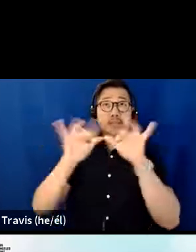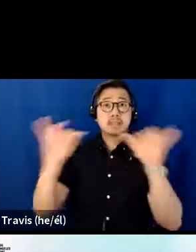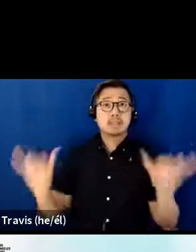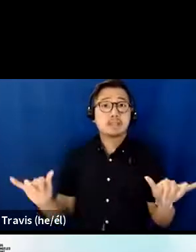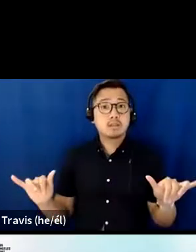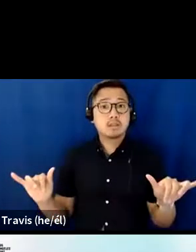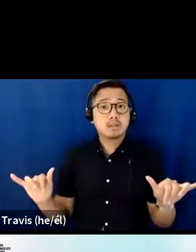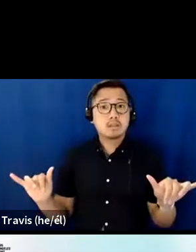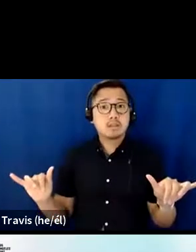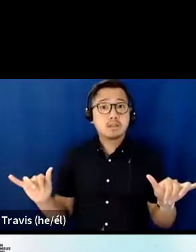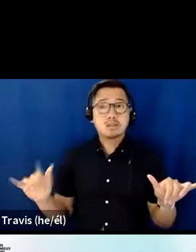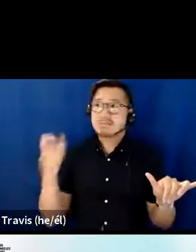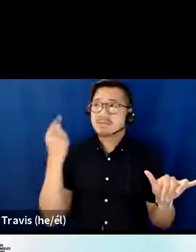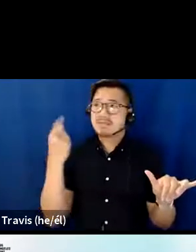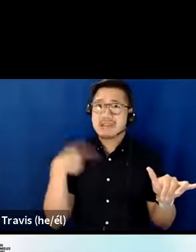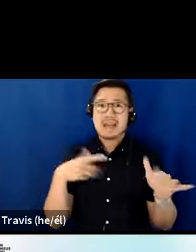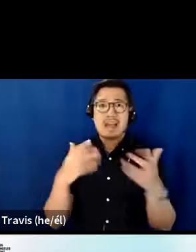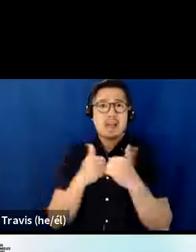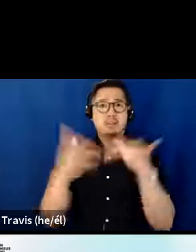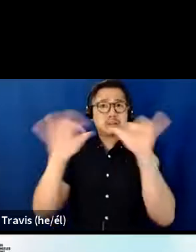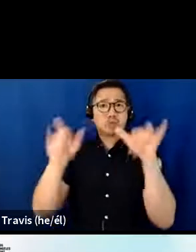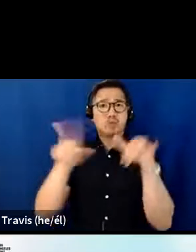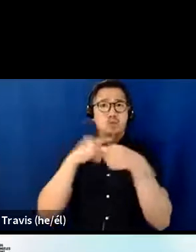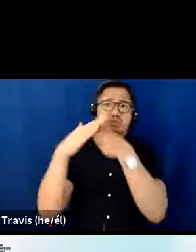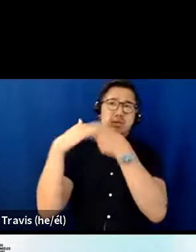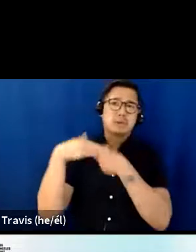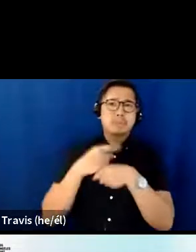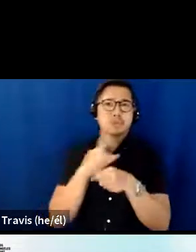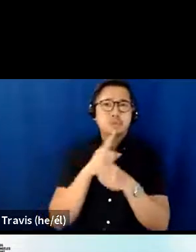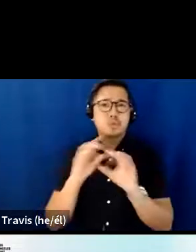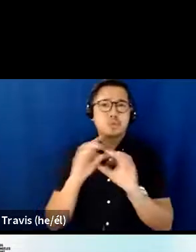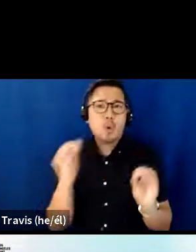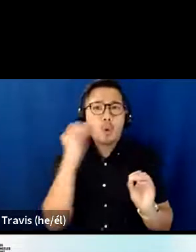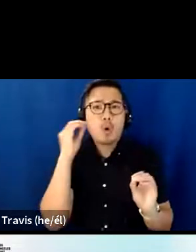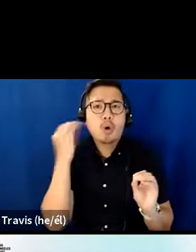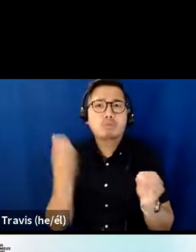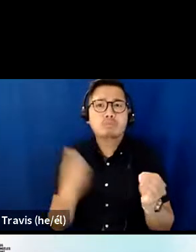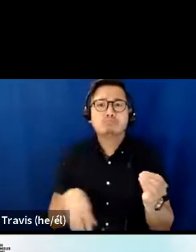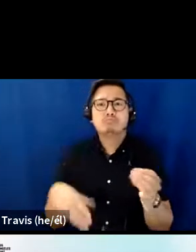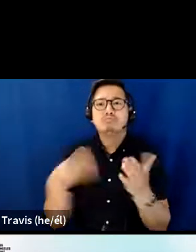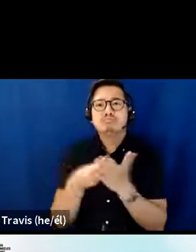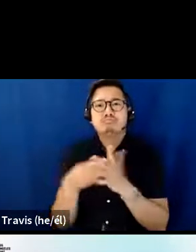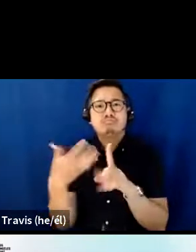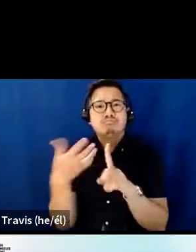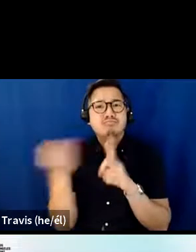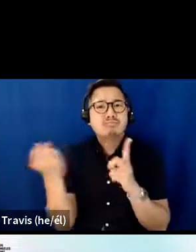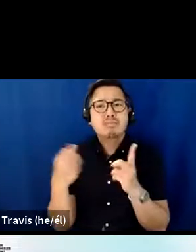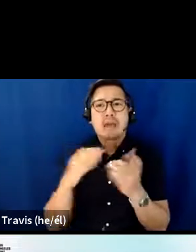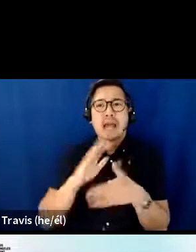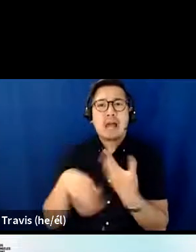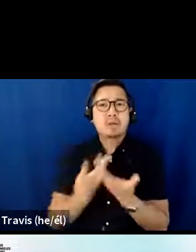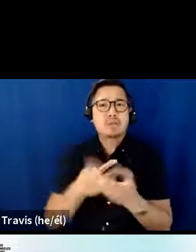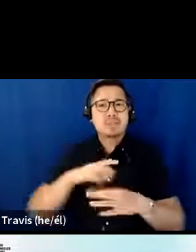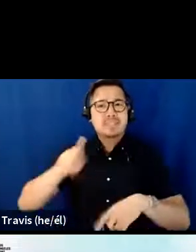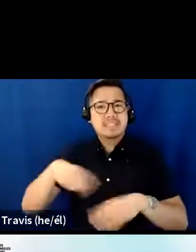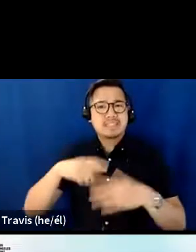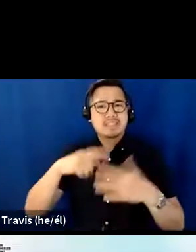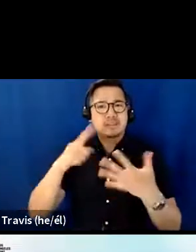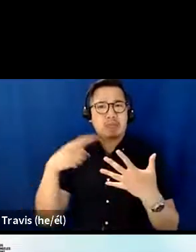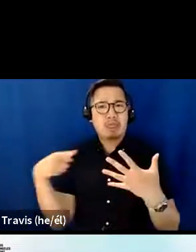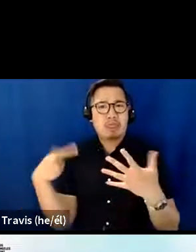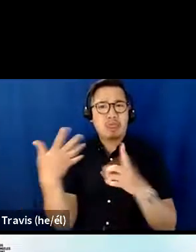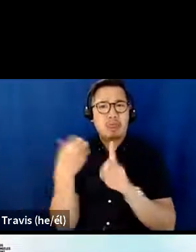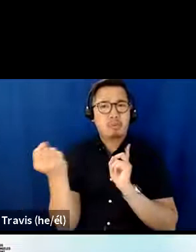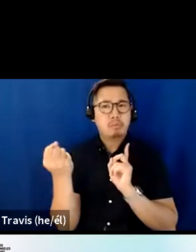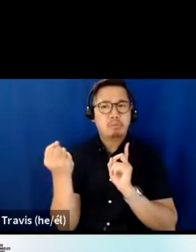isms that keep us unhoused, unemployed, and without our needs met, and especially